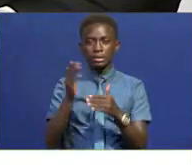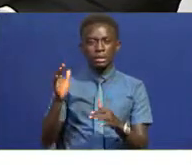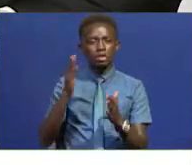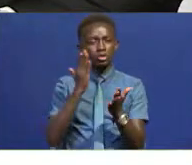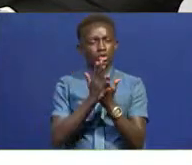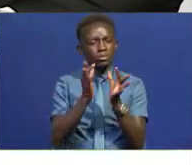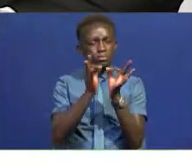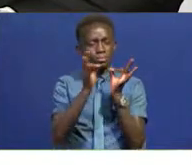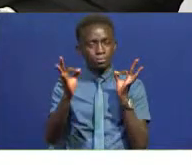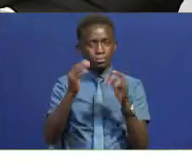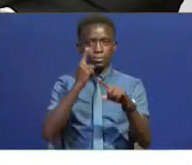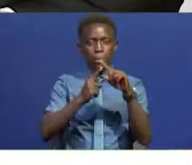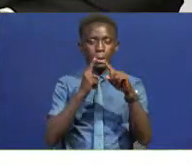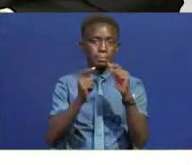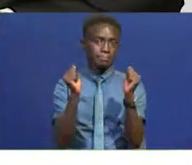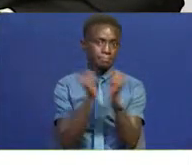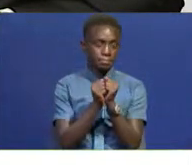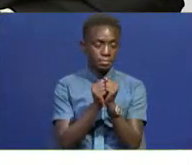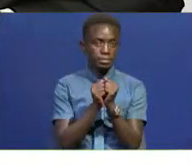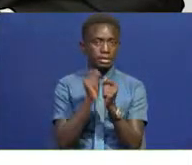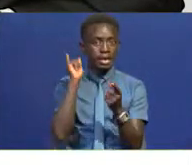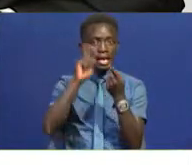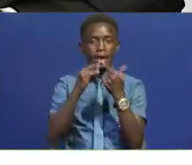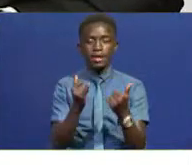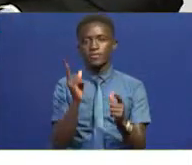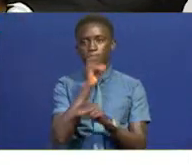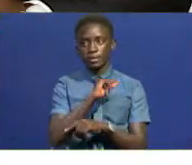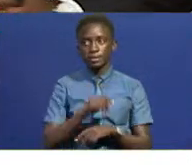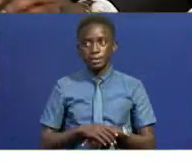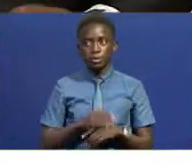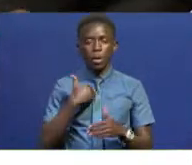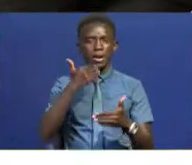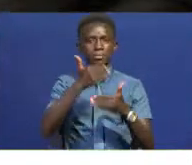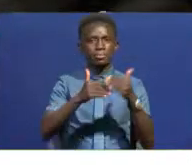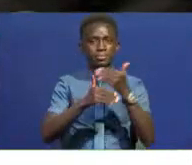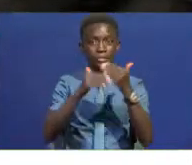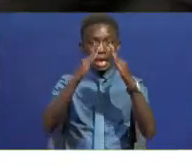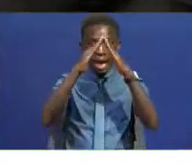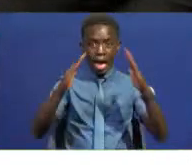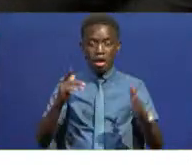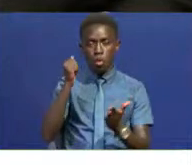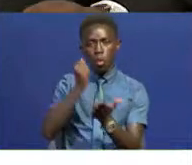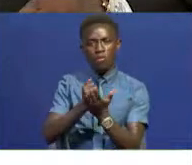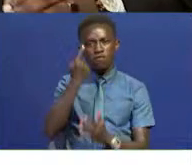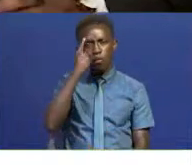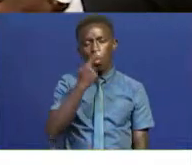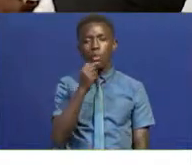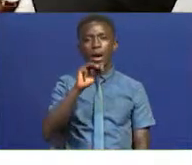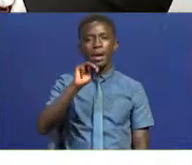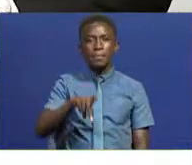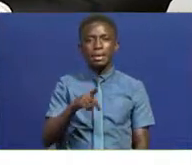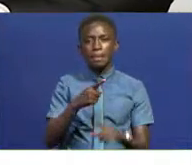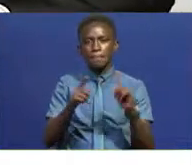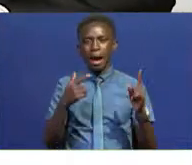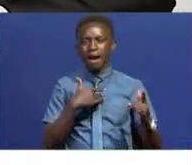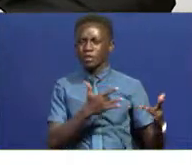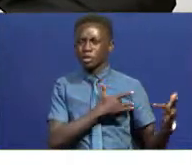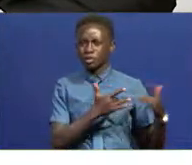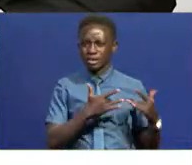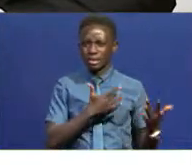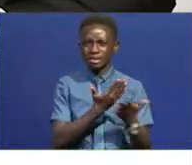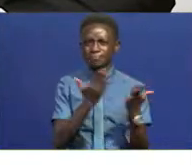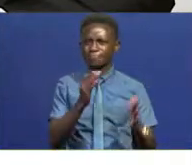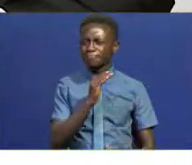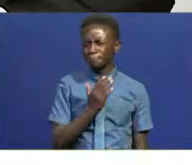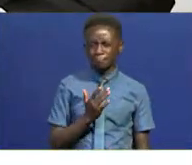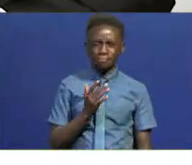complete. The opening of the building, expected to house offices of legislators, comes amid concerns by a section of legislators over the safety of